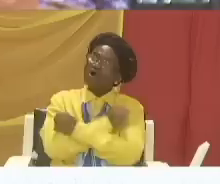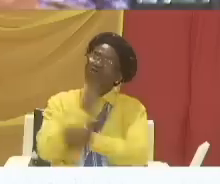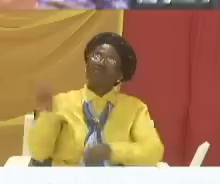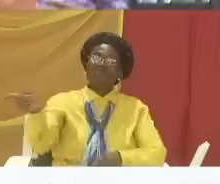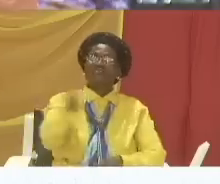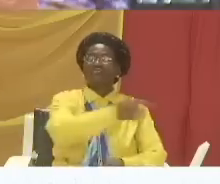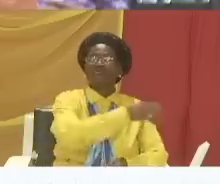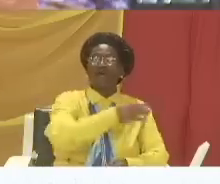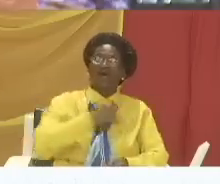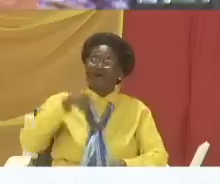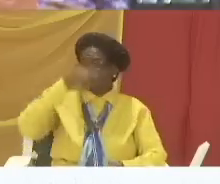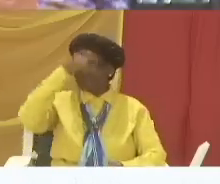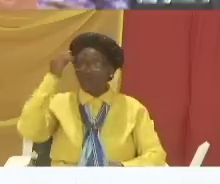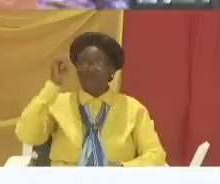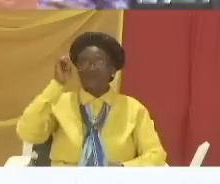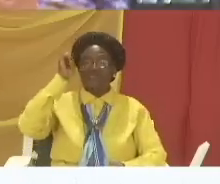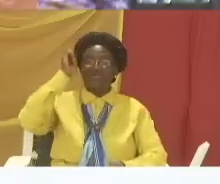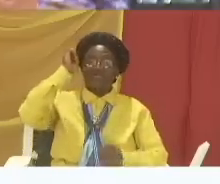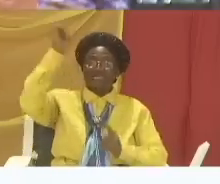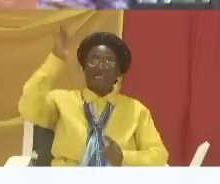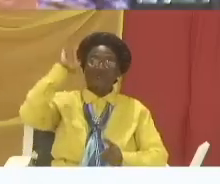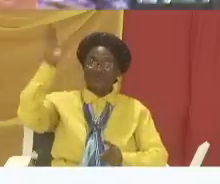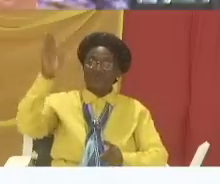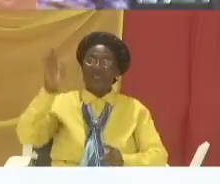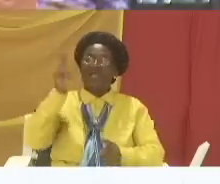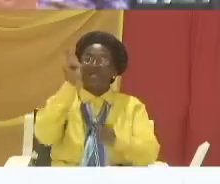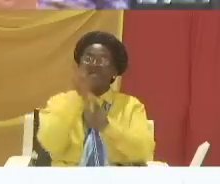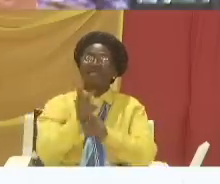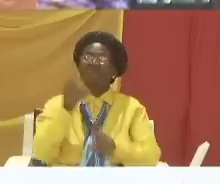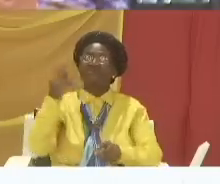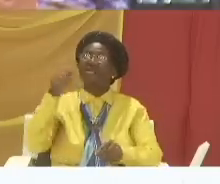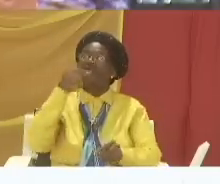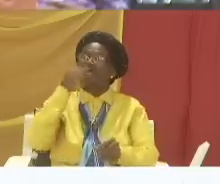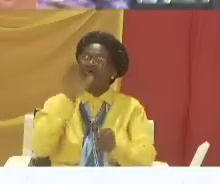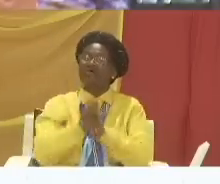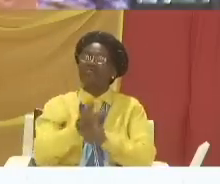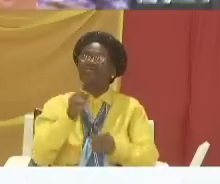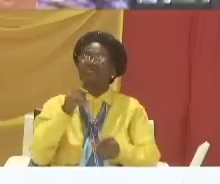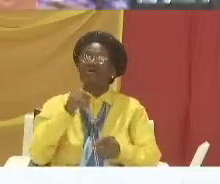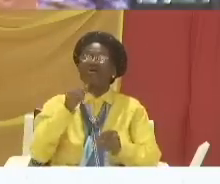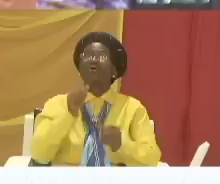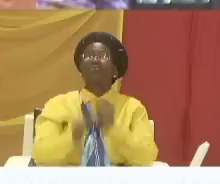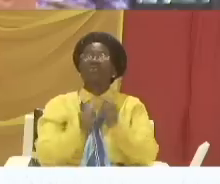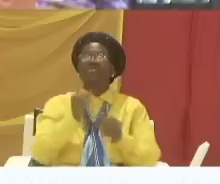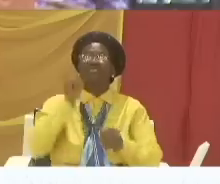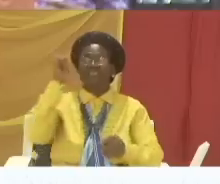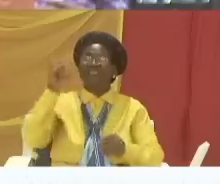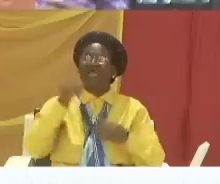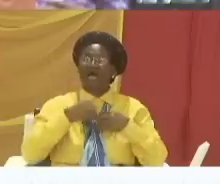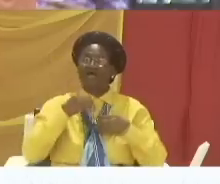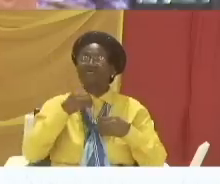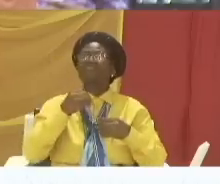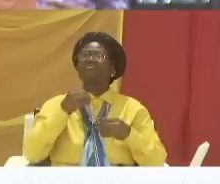and because he will keep the oath which he has sworn unto your fathers,